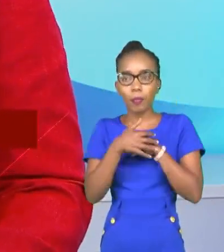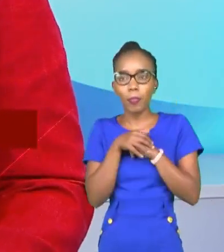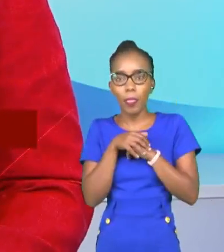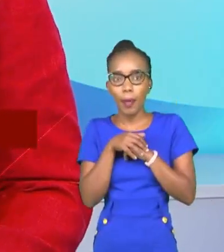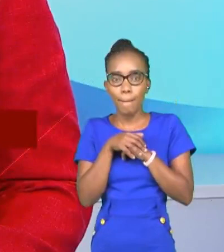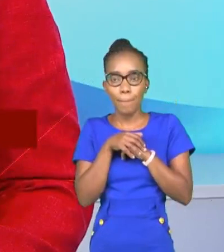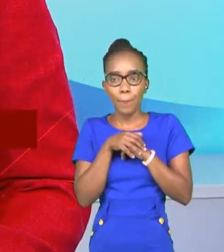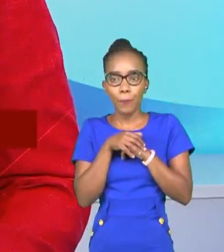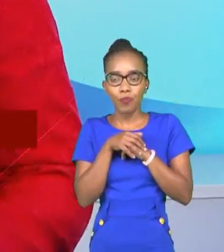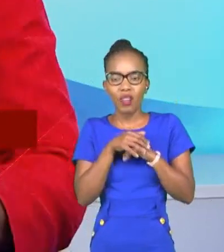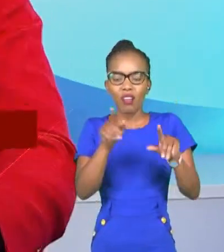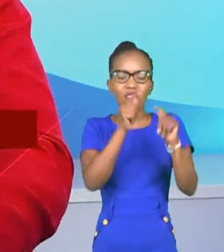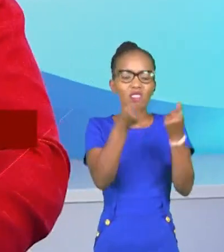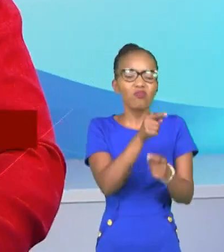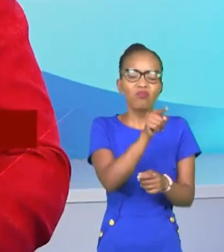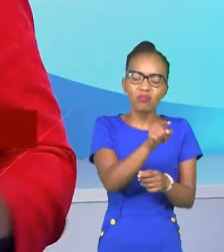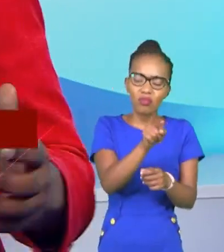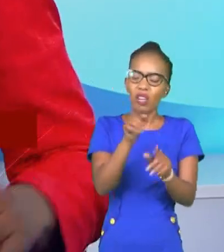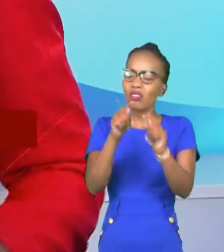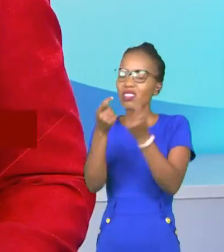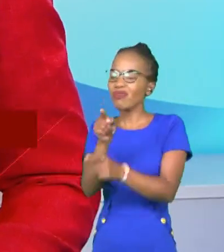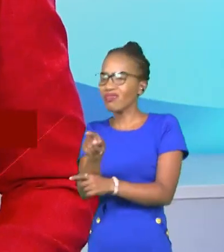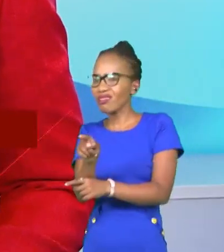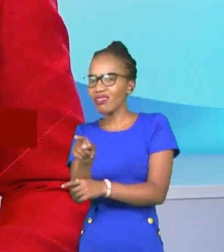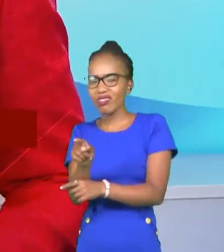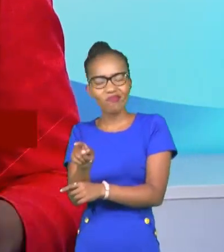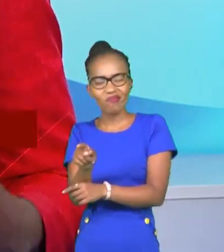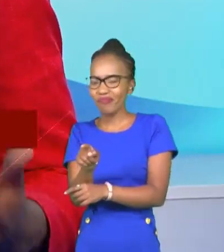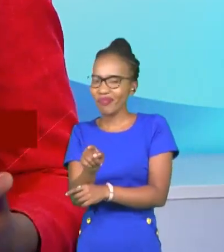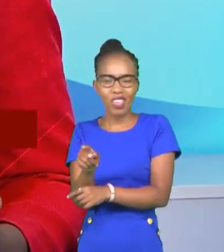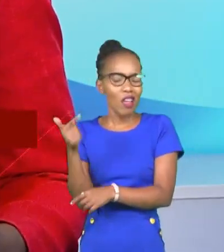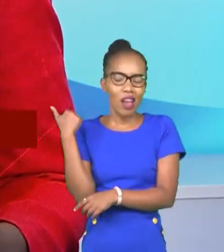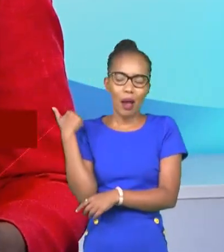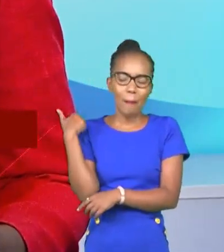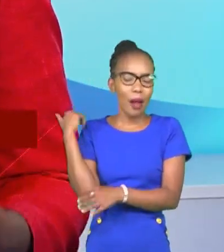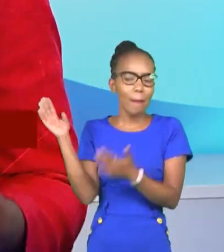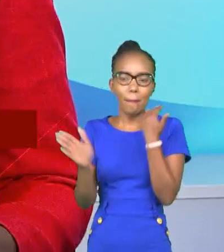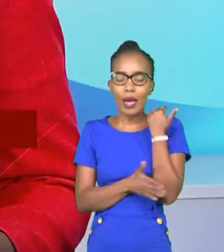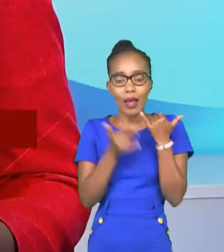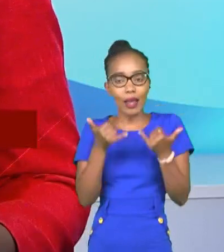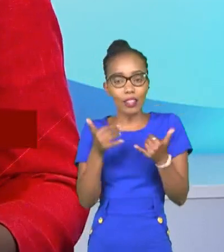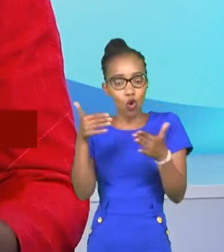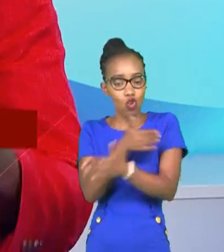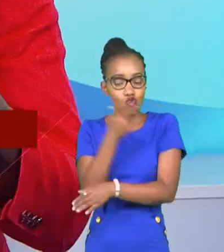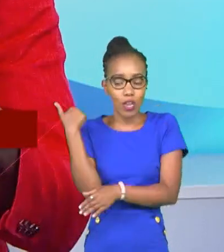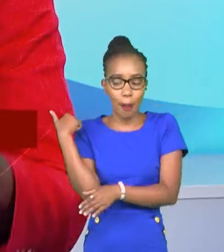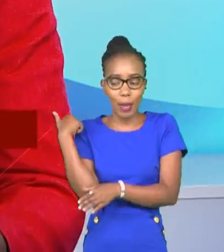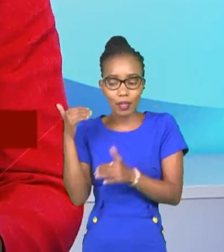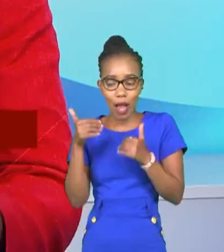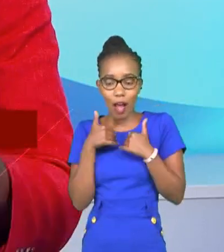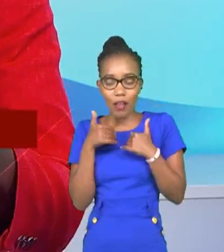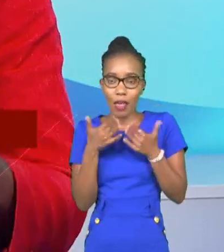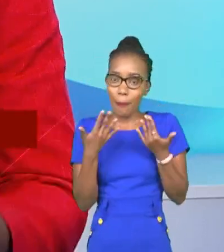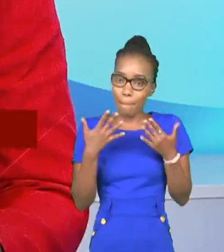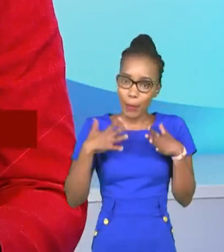will make this tribe and make this tribe, you know, those are old numbers. Right now we have new numbers. And the new numbers is the